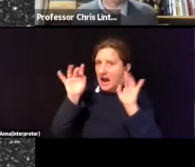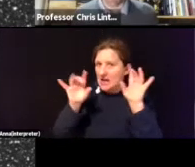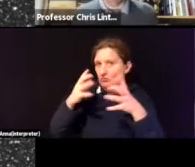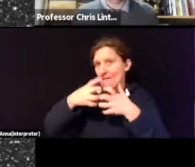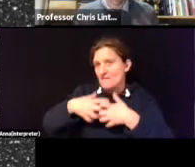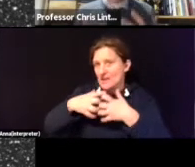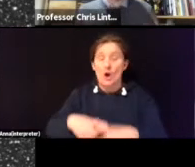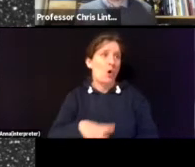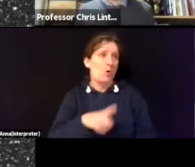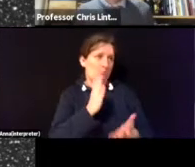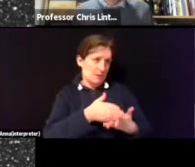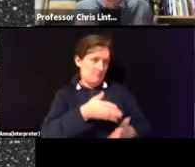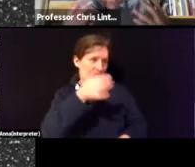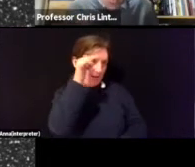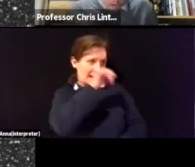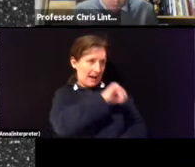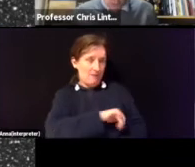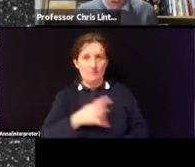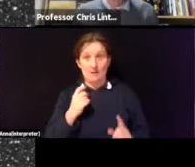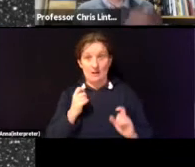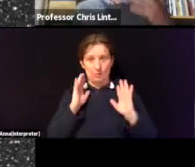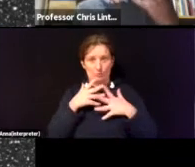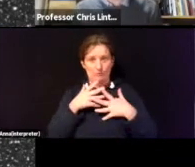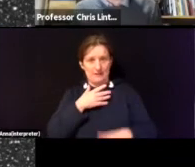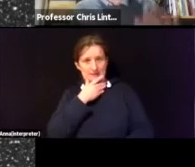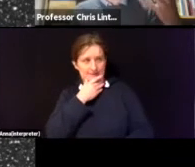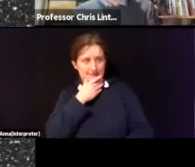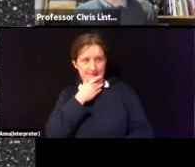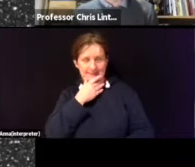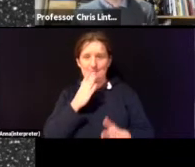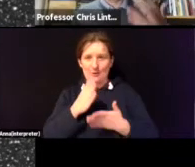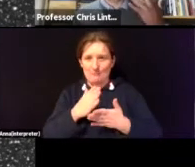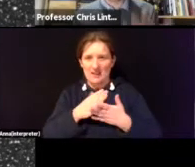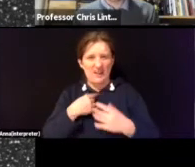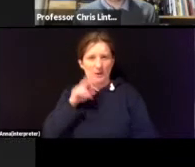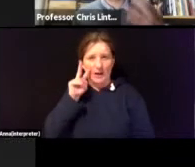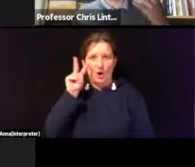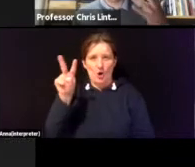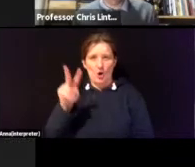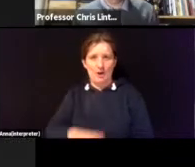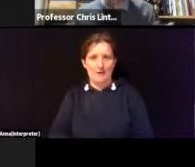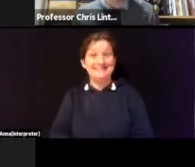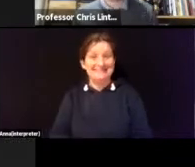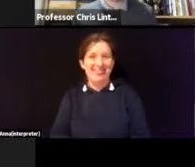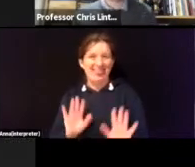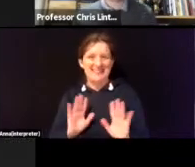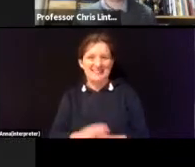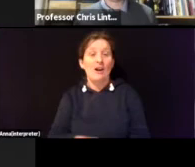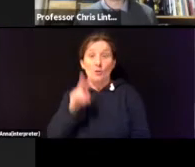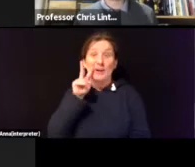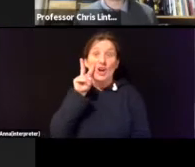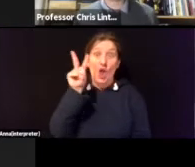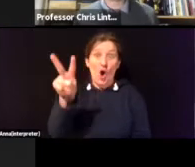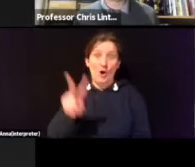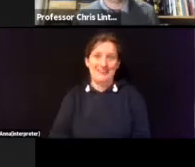of gratifying, but also a bit disturbing, because as astronomers, what we essentially do is look. And sometimes just by looking at the universe, you